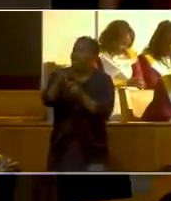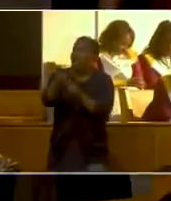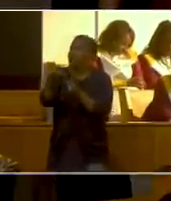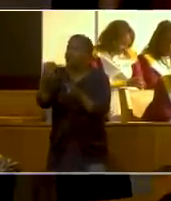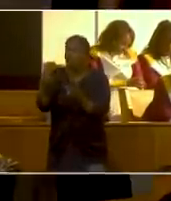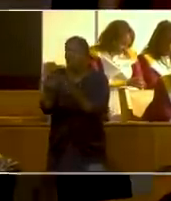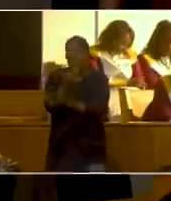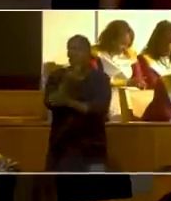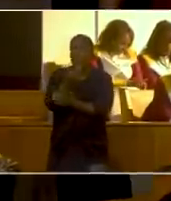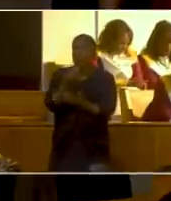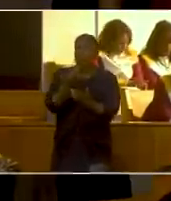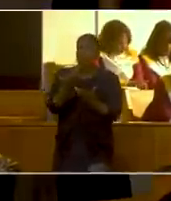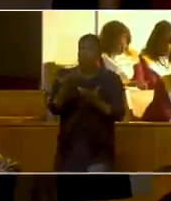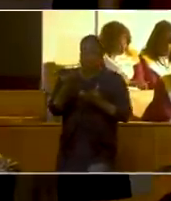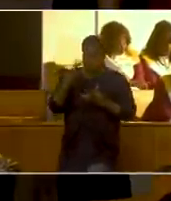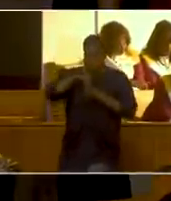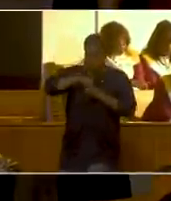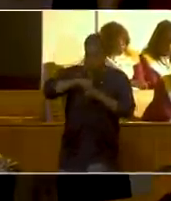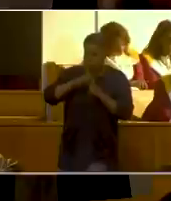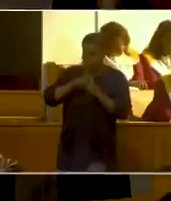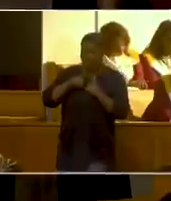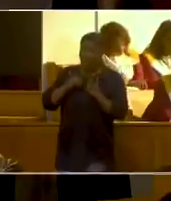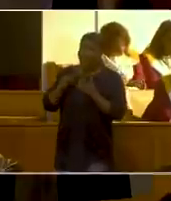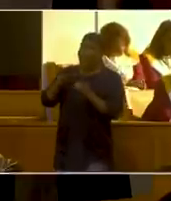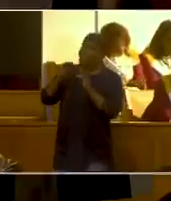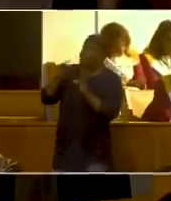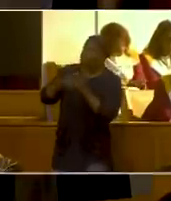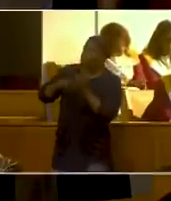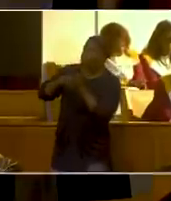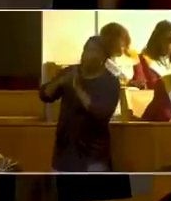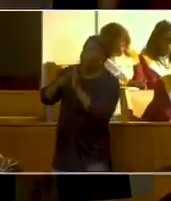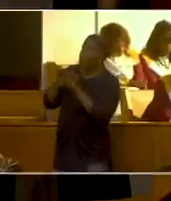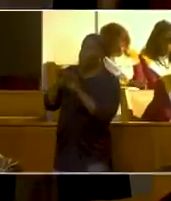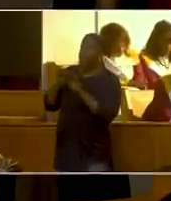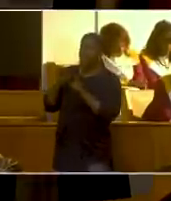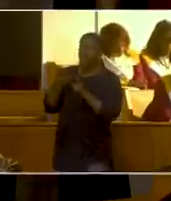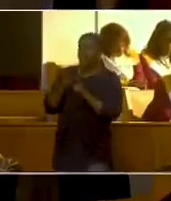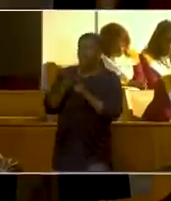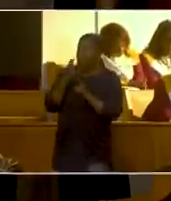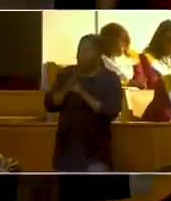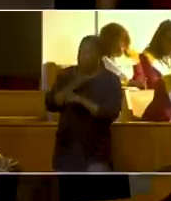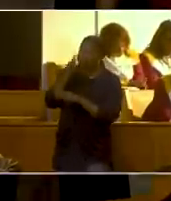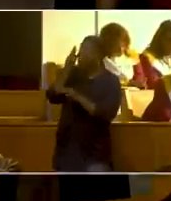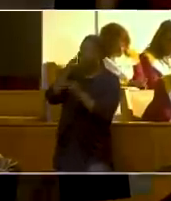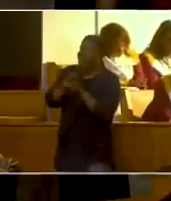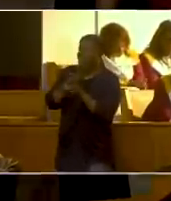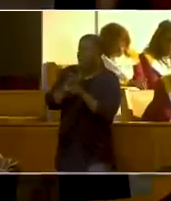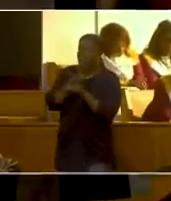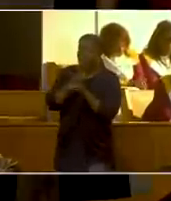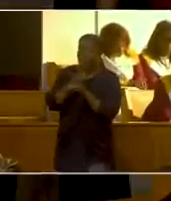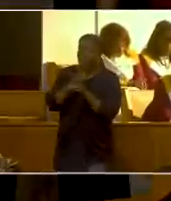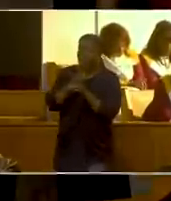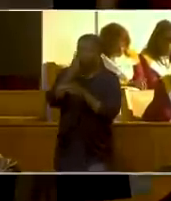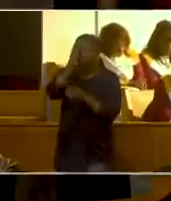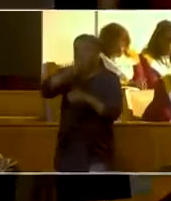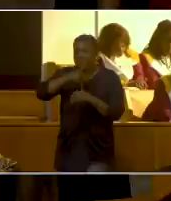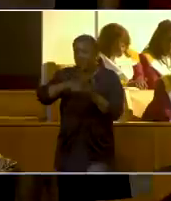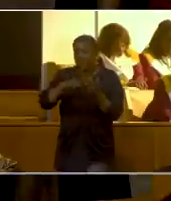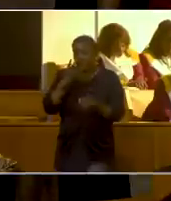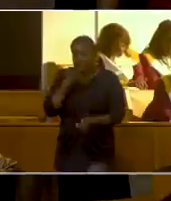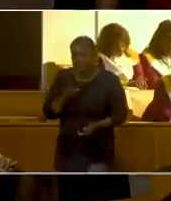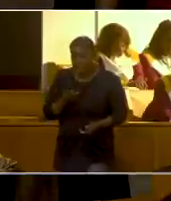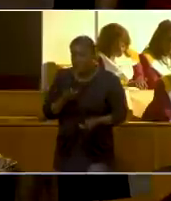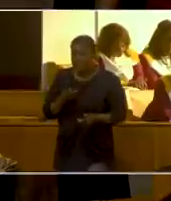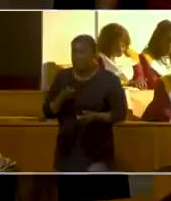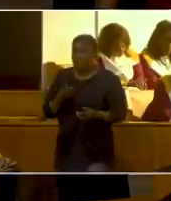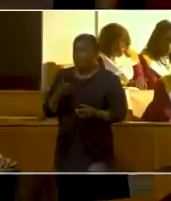God, work it in me now. Teach me what it means to walk by faith and not by sight.